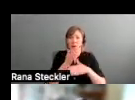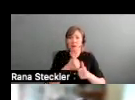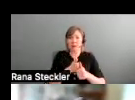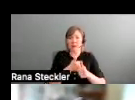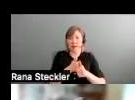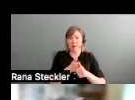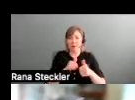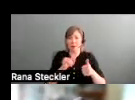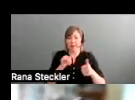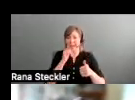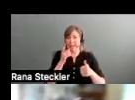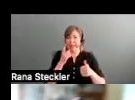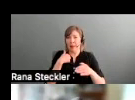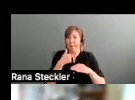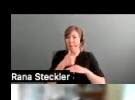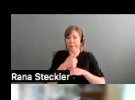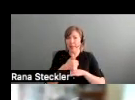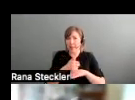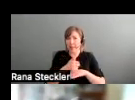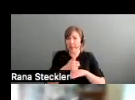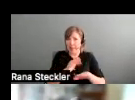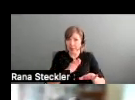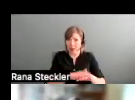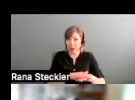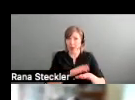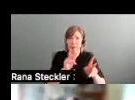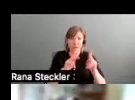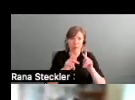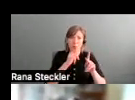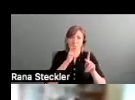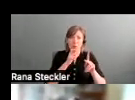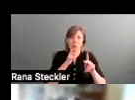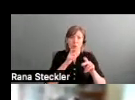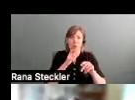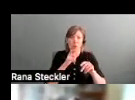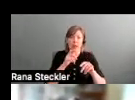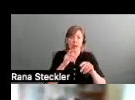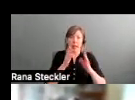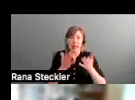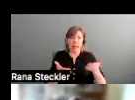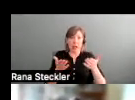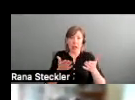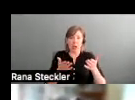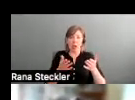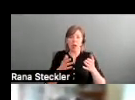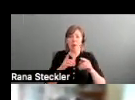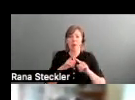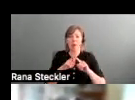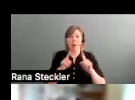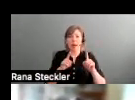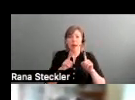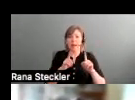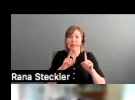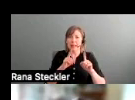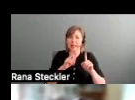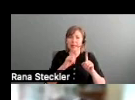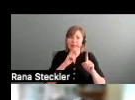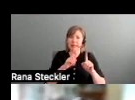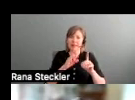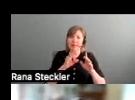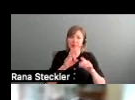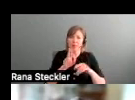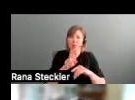So this is not something I'm blaming on people that are here in the panel, but it's very systemic actually to how the US